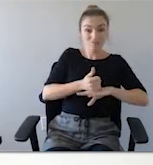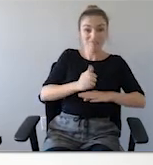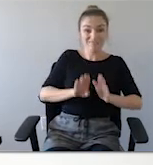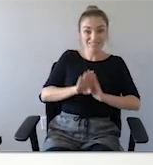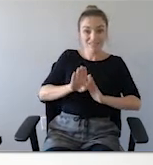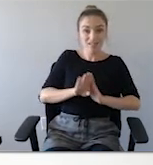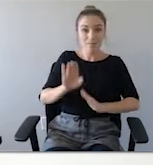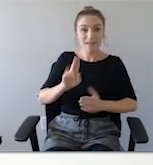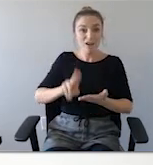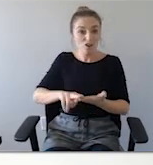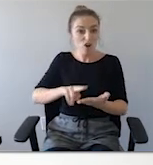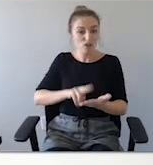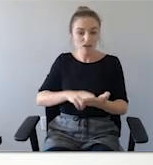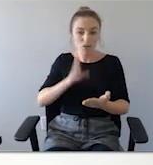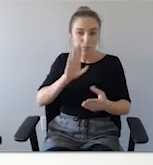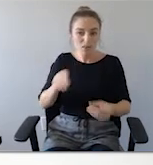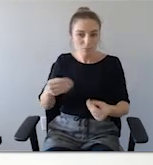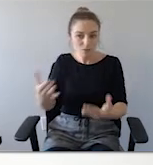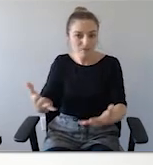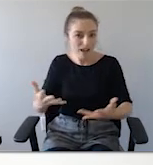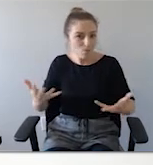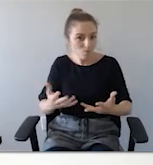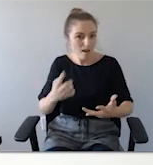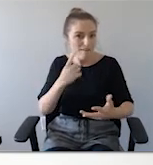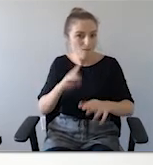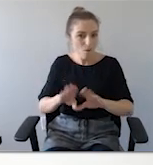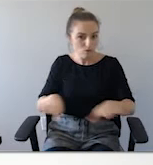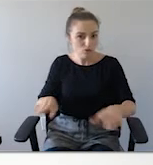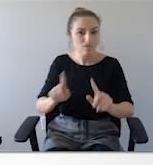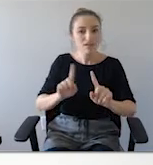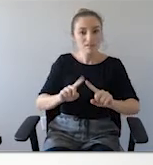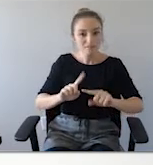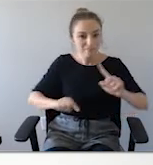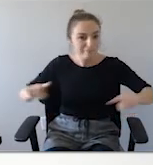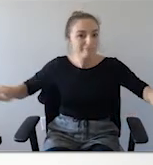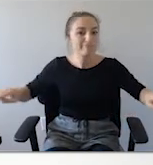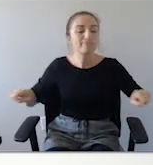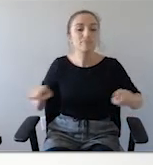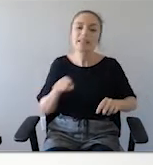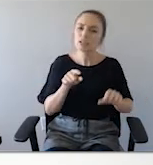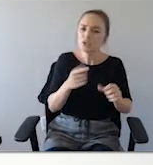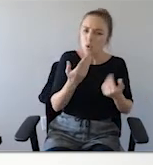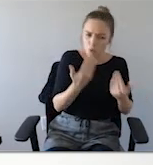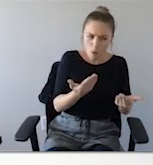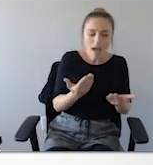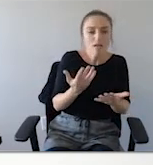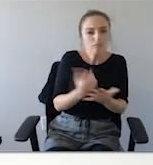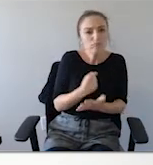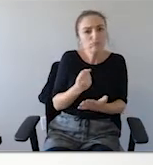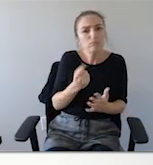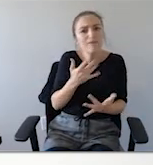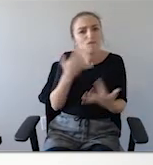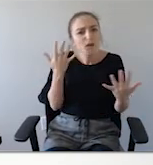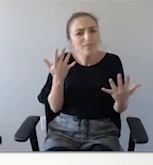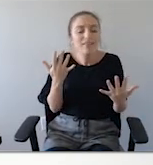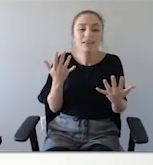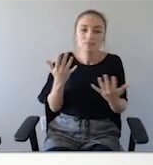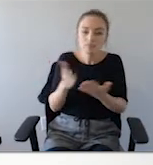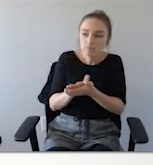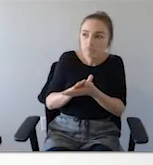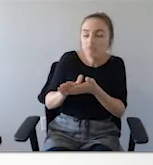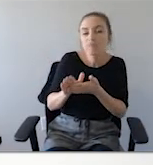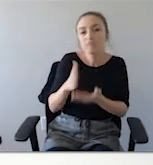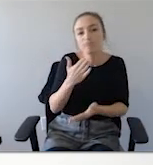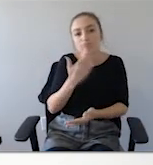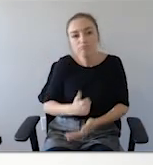at it like that. You could still be friendly, you could still be warm, but you need to make sure that they understand that this is a contract and